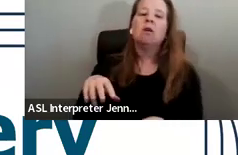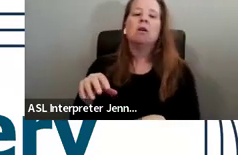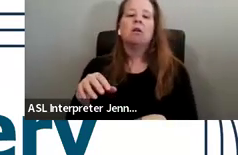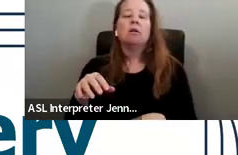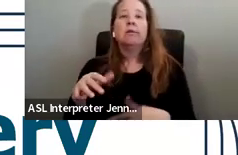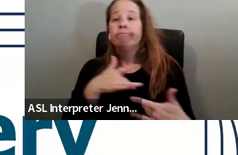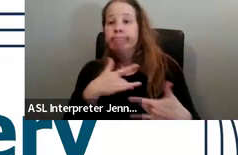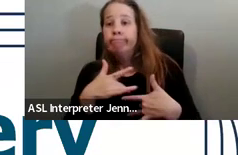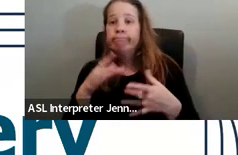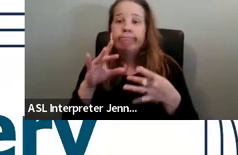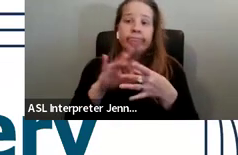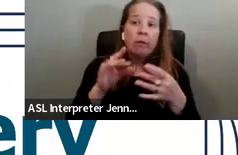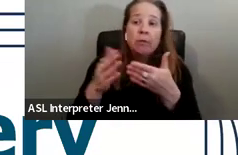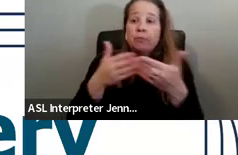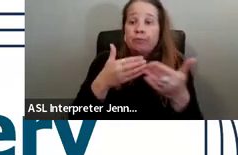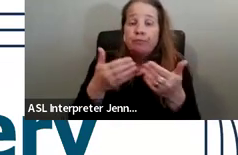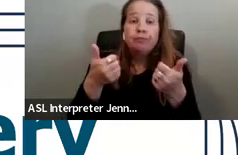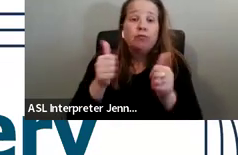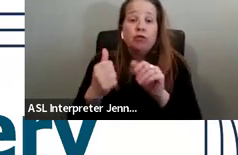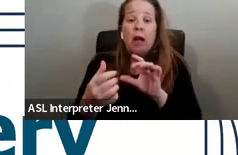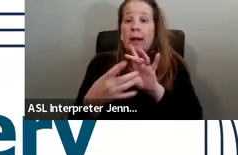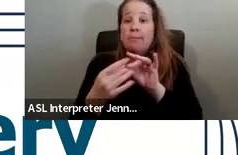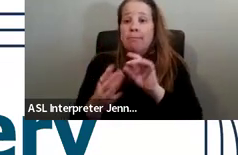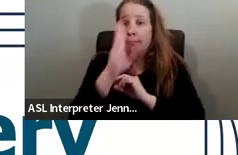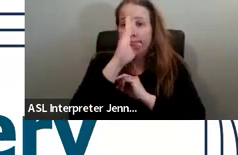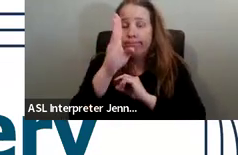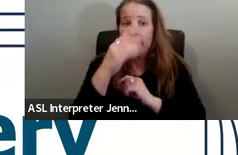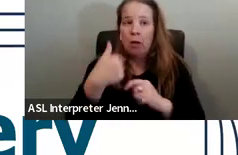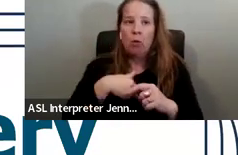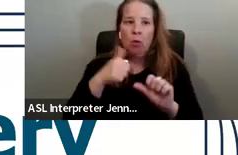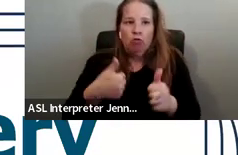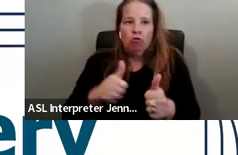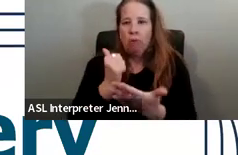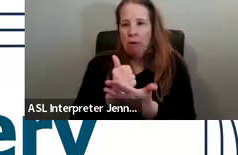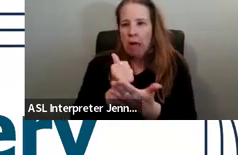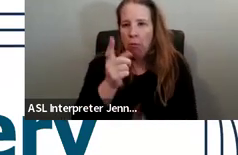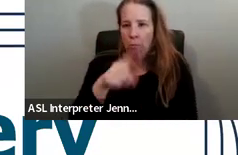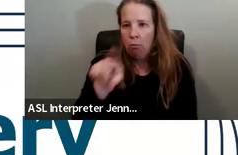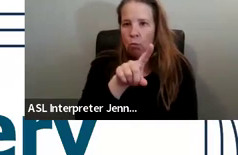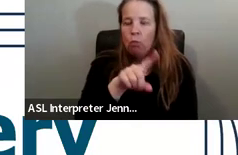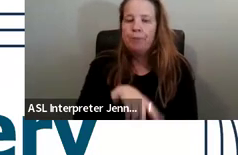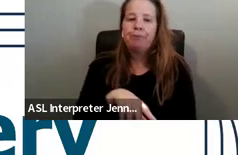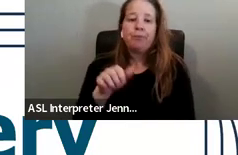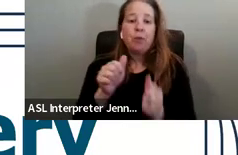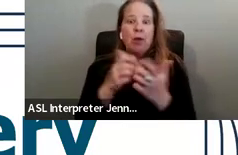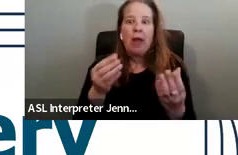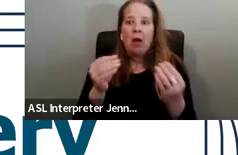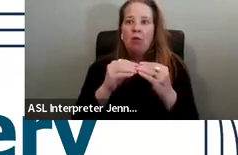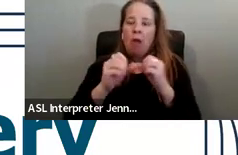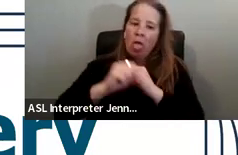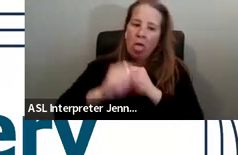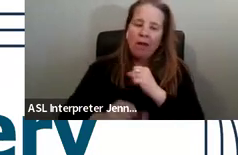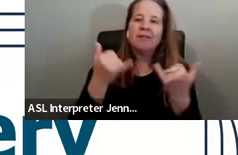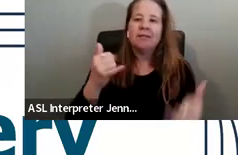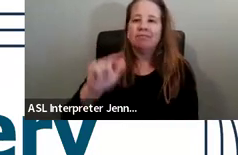cares, concerns, please feel free to try and message us and we'll do what we can to assist with that. And without any further ado, I'm going to turn it